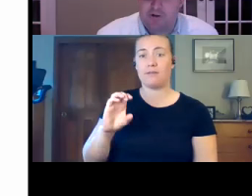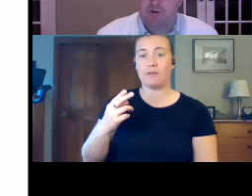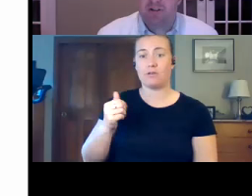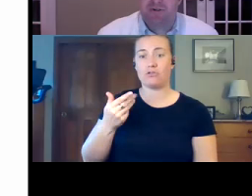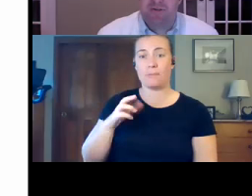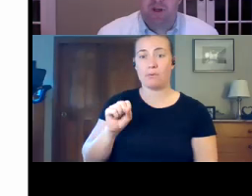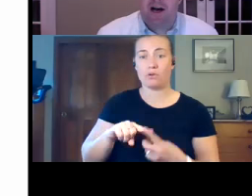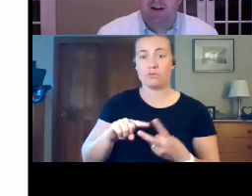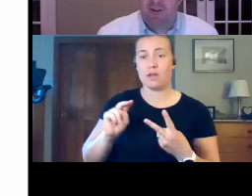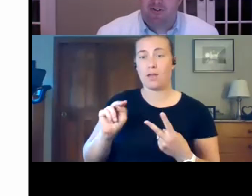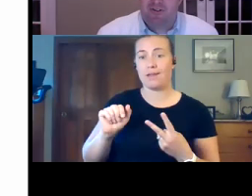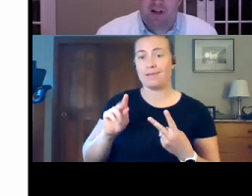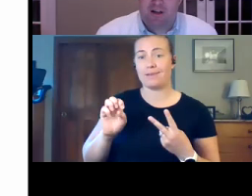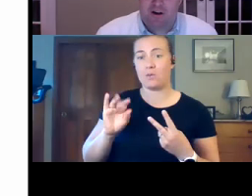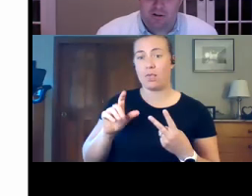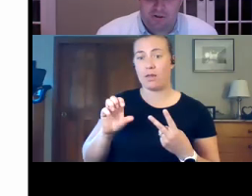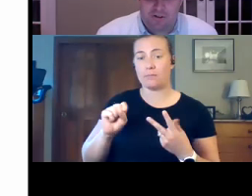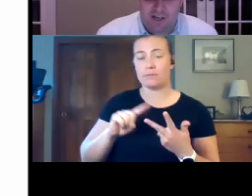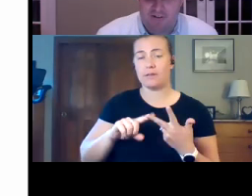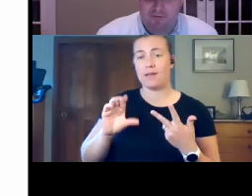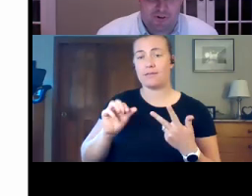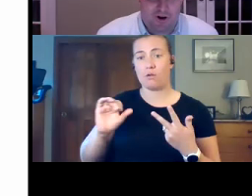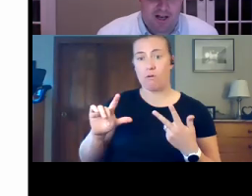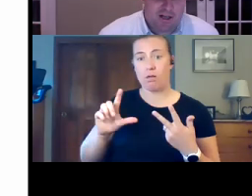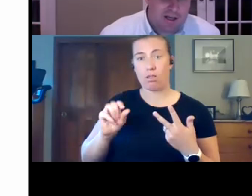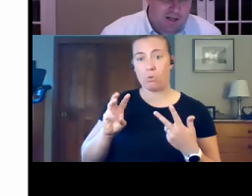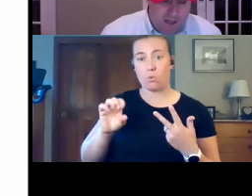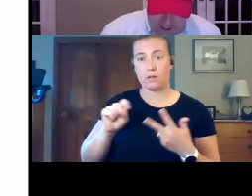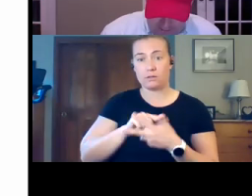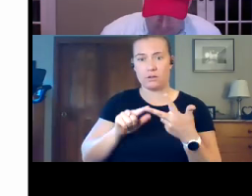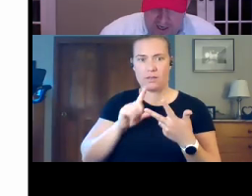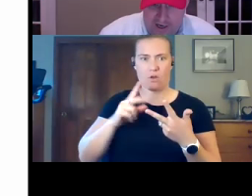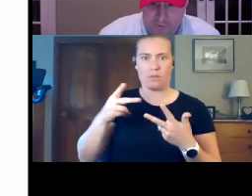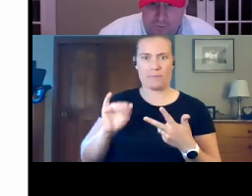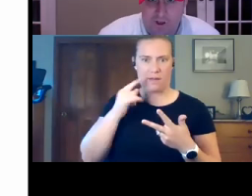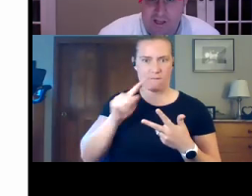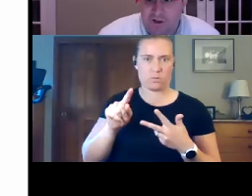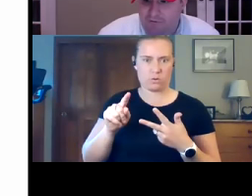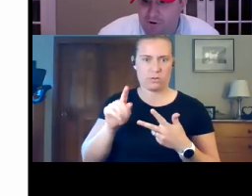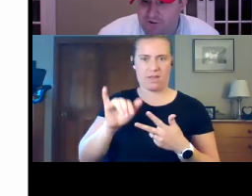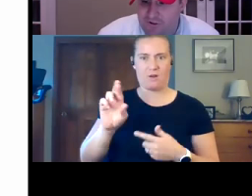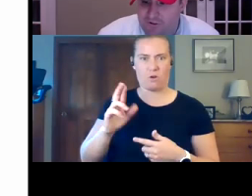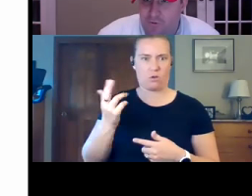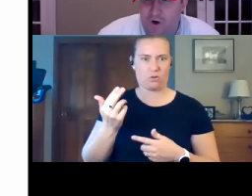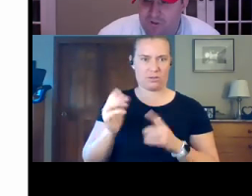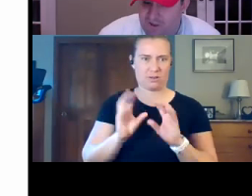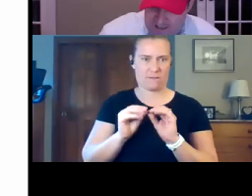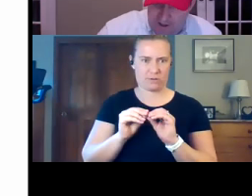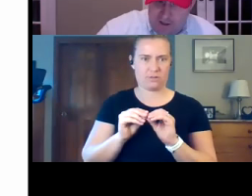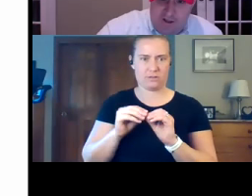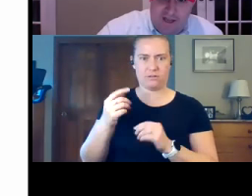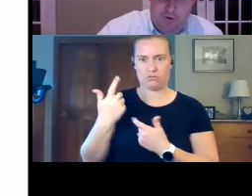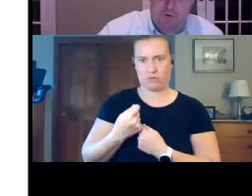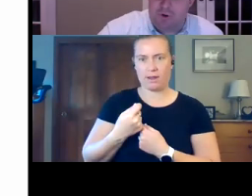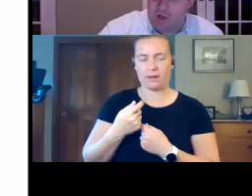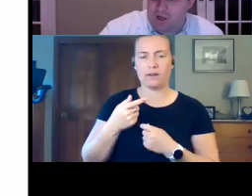Kara Lewis, who's the PI of this R13 conference grant. And we're really looking forward to the work with